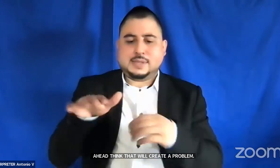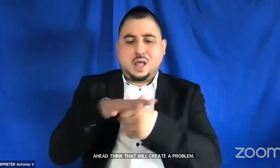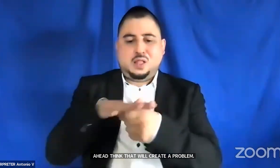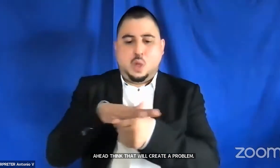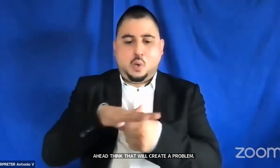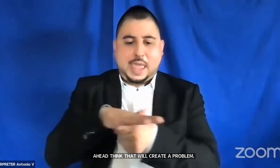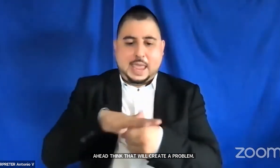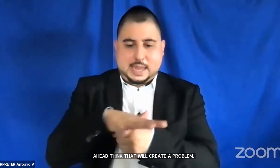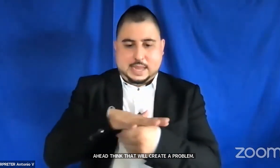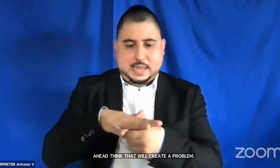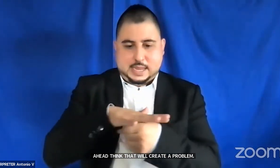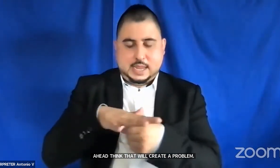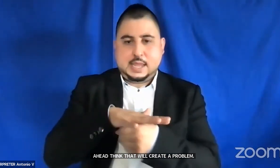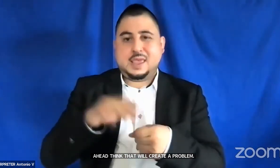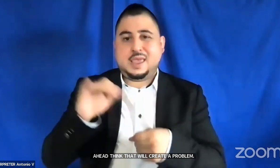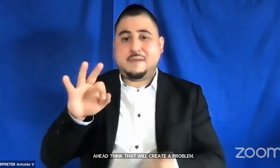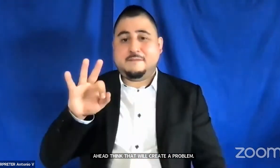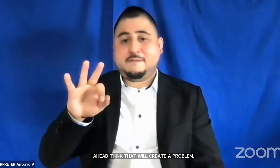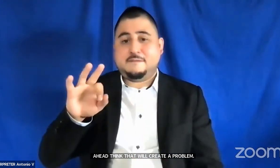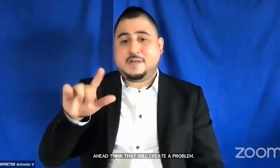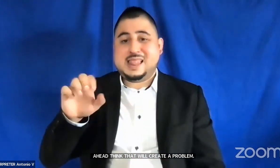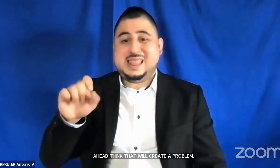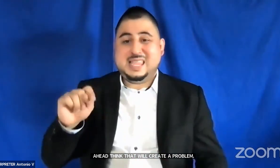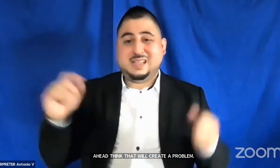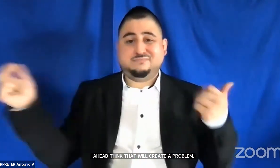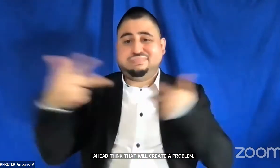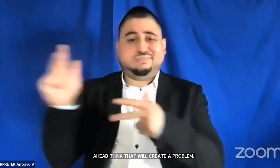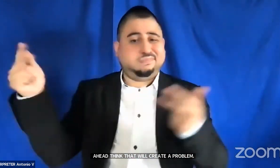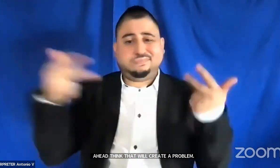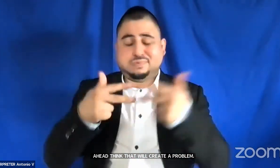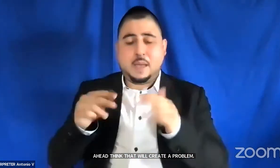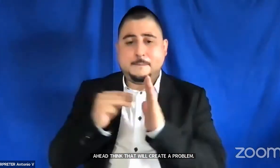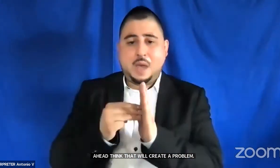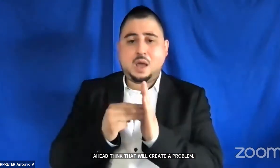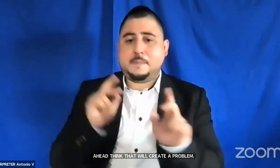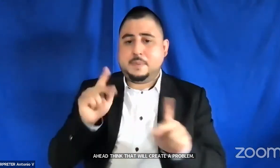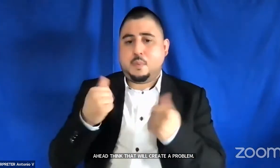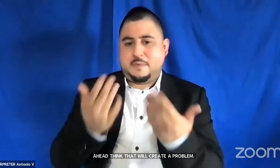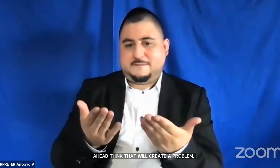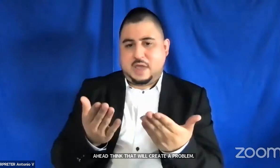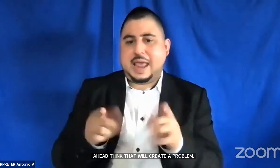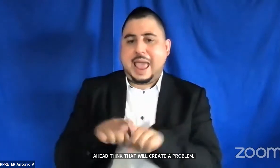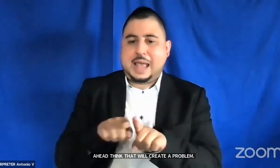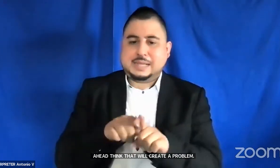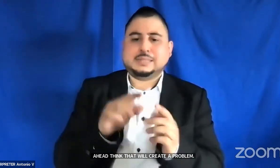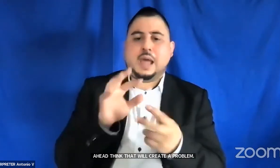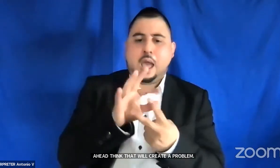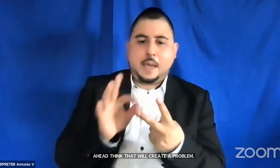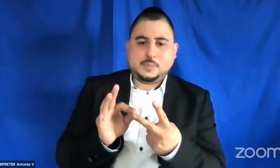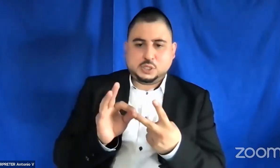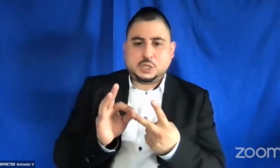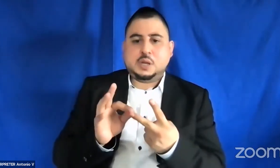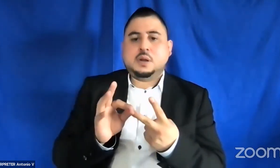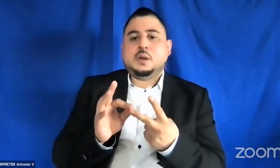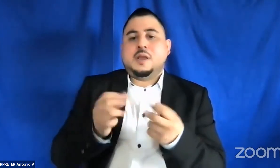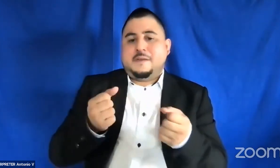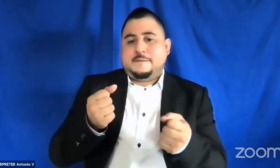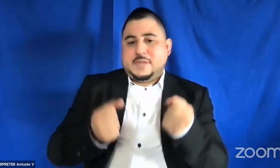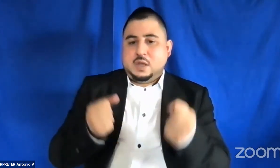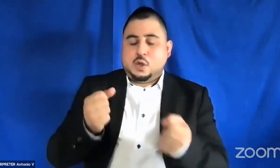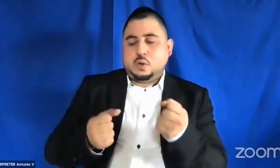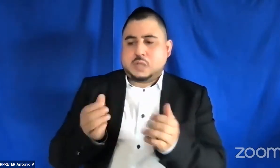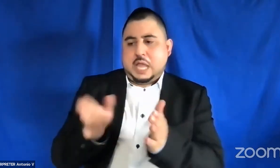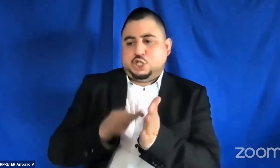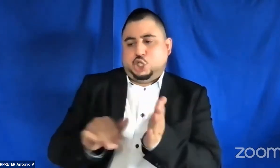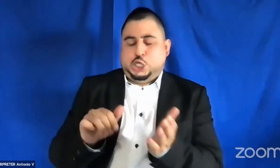play. If we move to a fleet model, chances are the people who are providing this as an option are going to buy vehicles at volume. So this